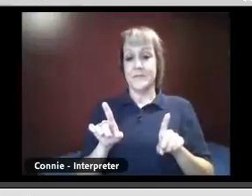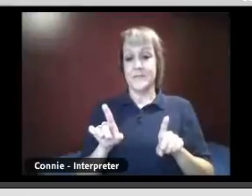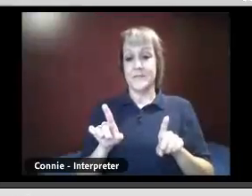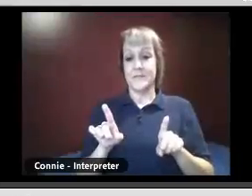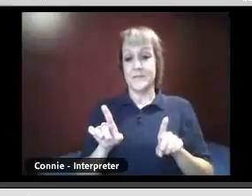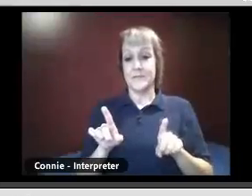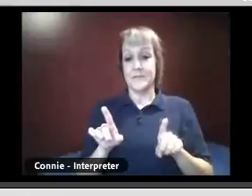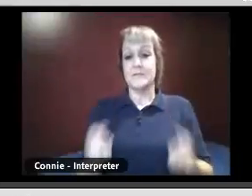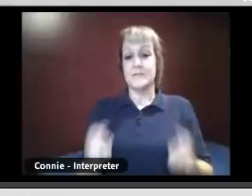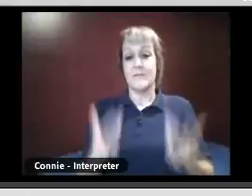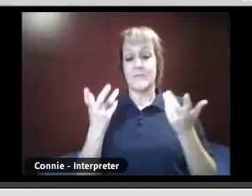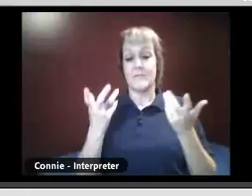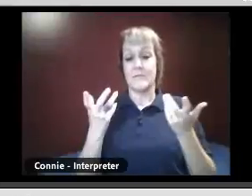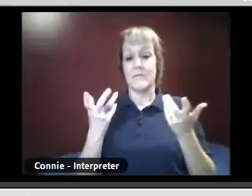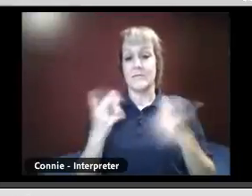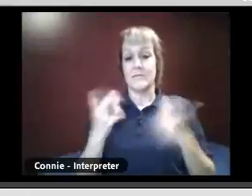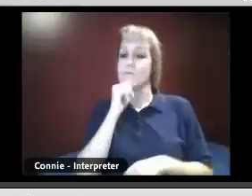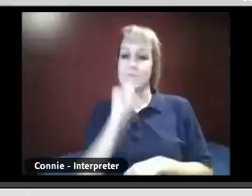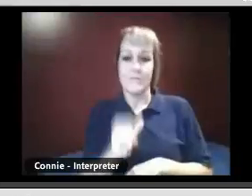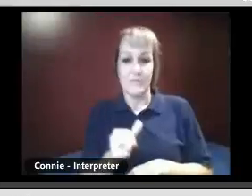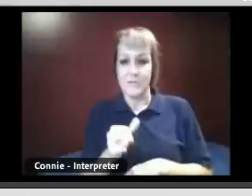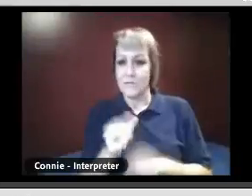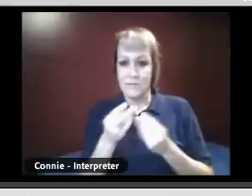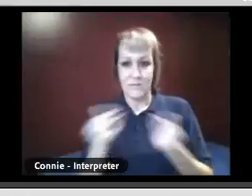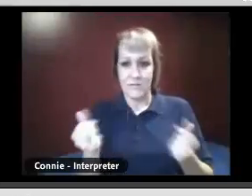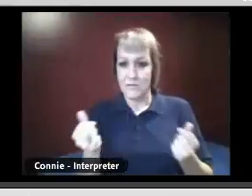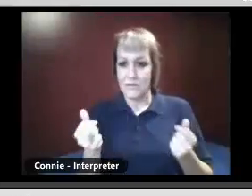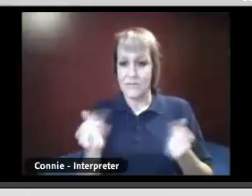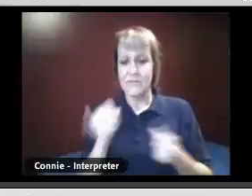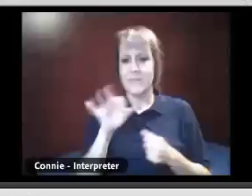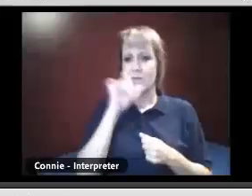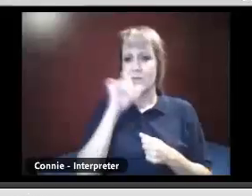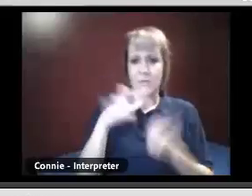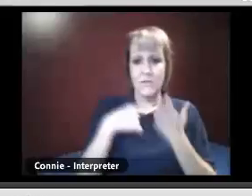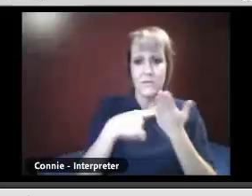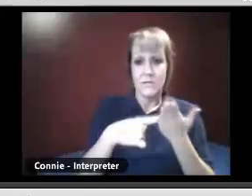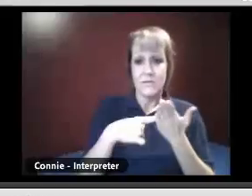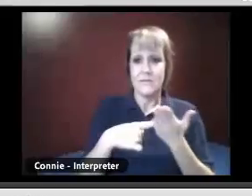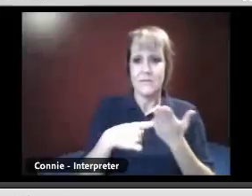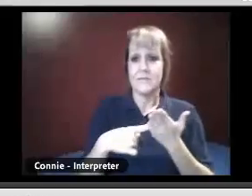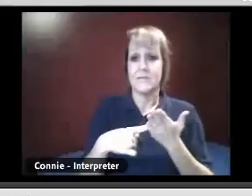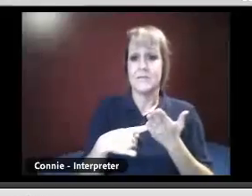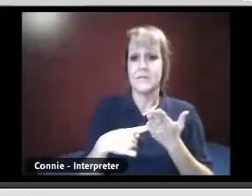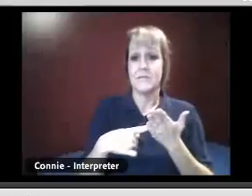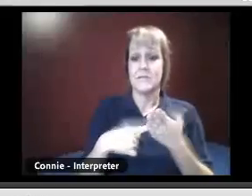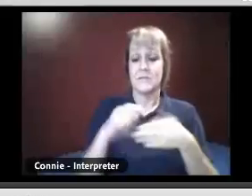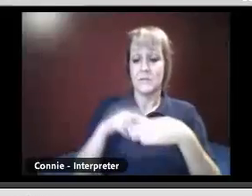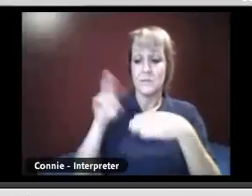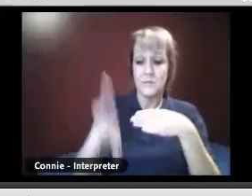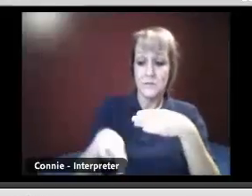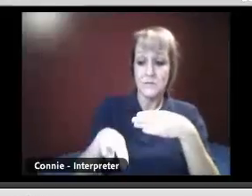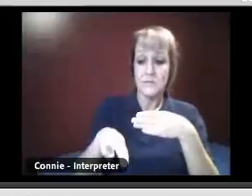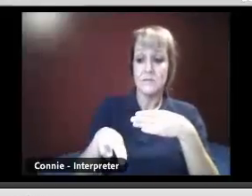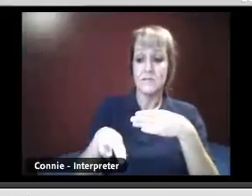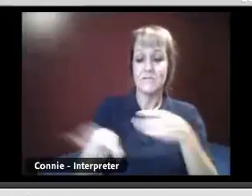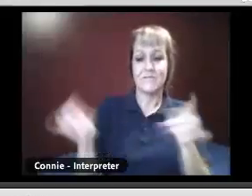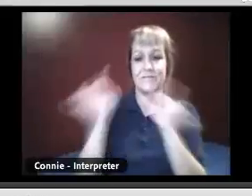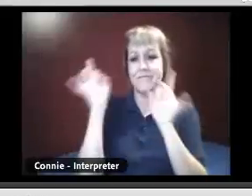a lot don't. And if they're not addressed, the outcome could be pretty